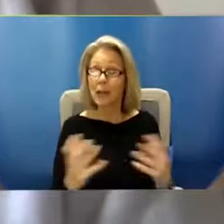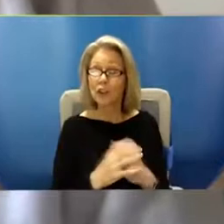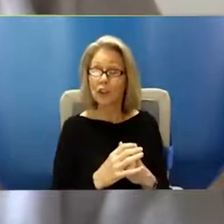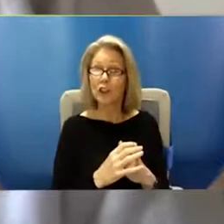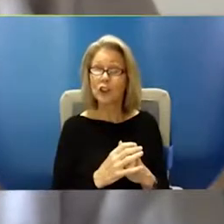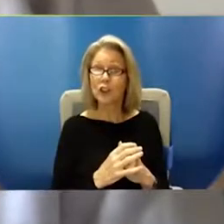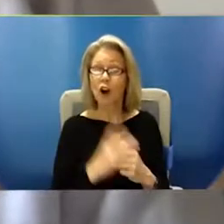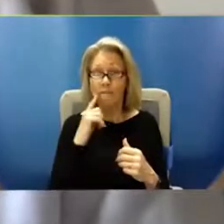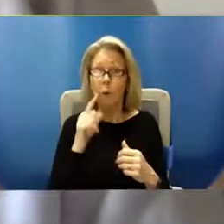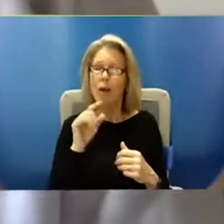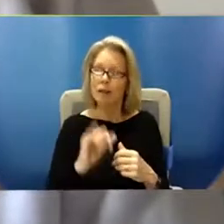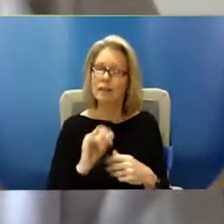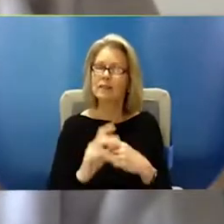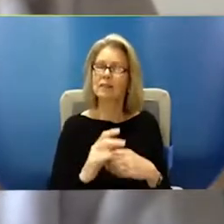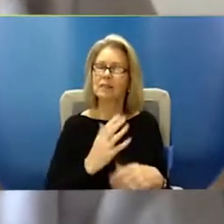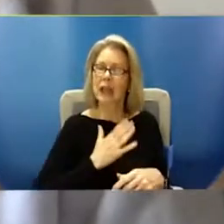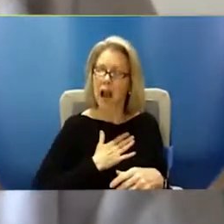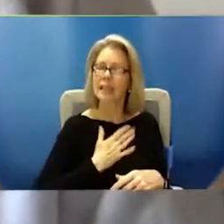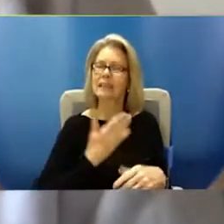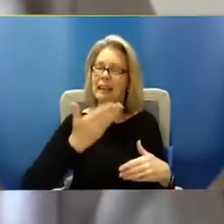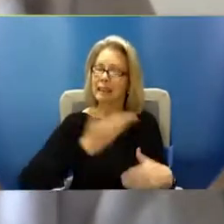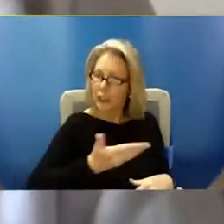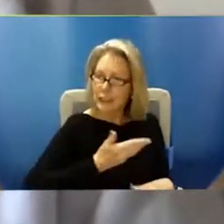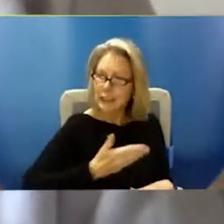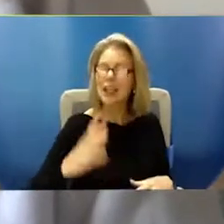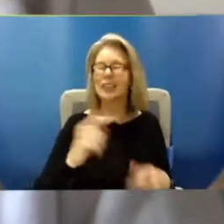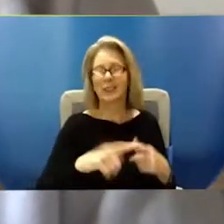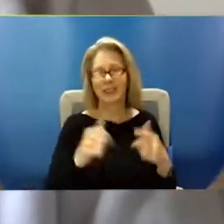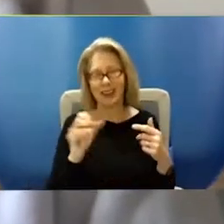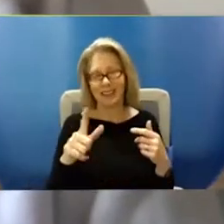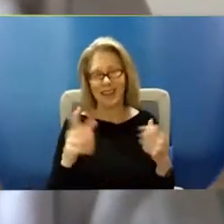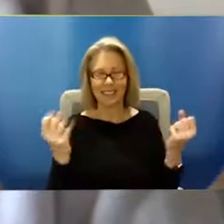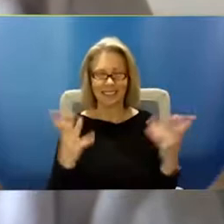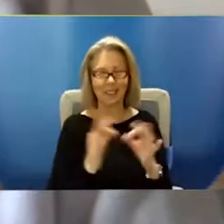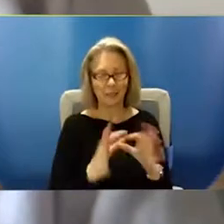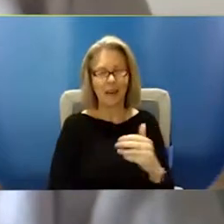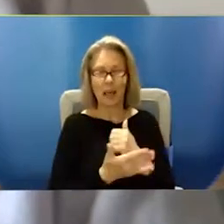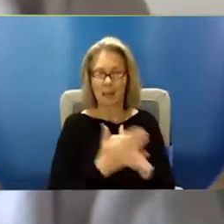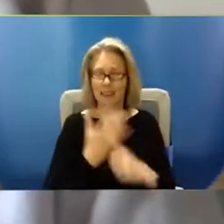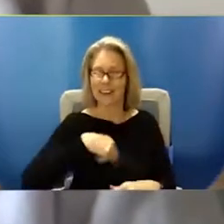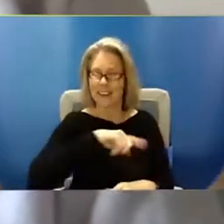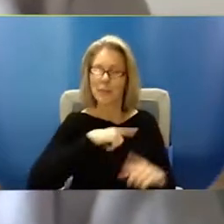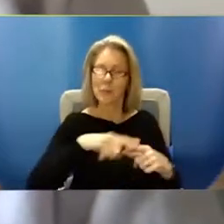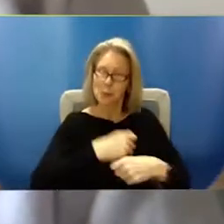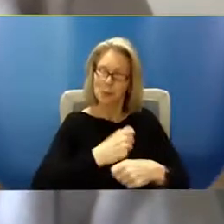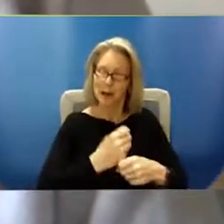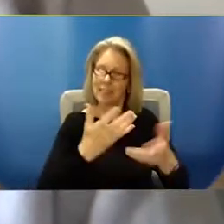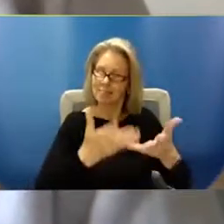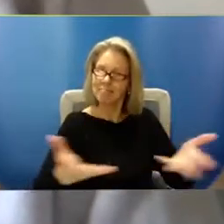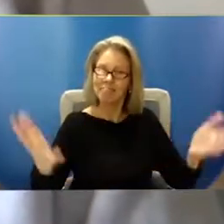so much to BAC VLC for this kind invitation. And thank you to the ASL interpreters who are helping